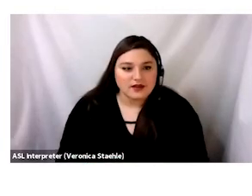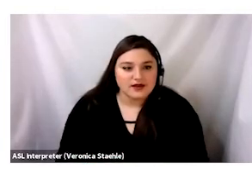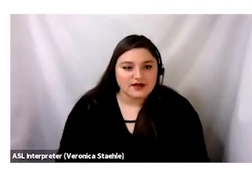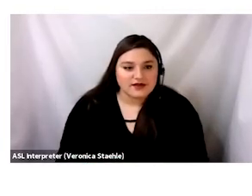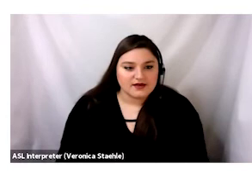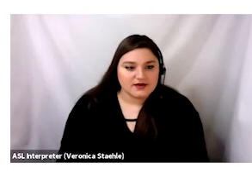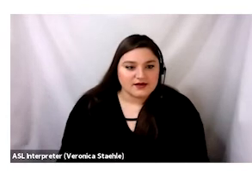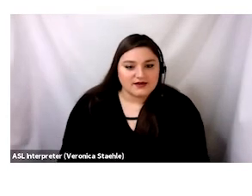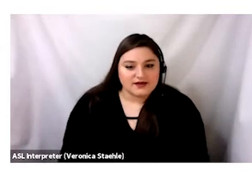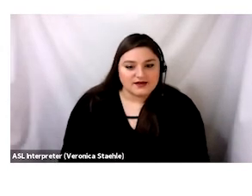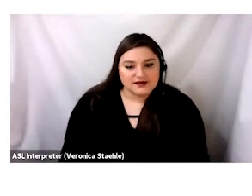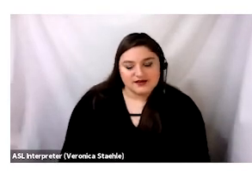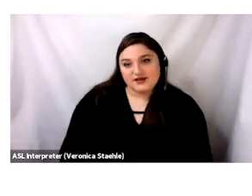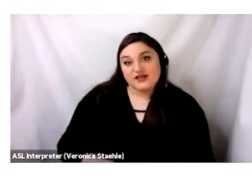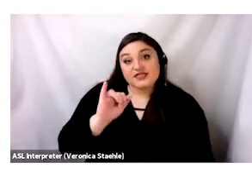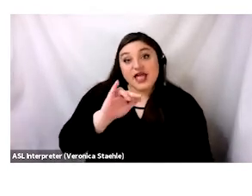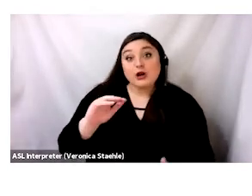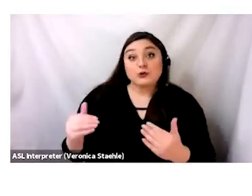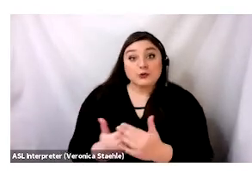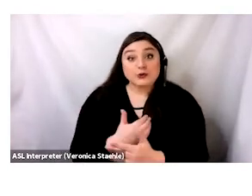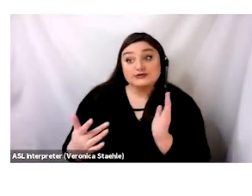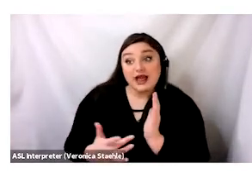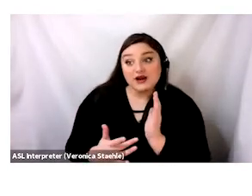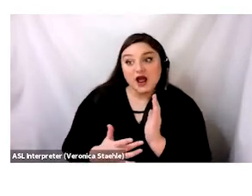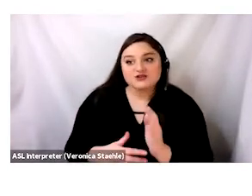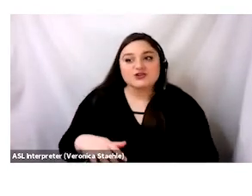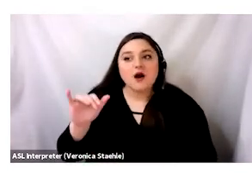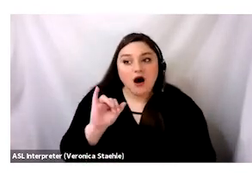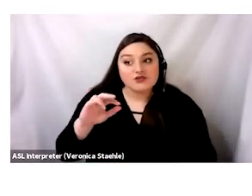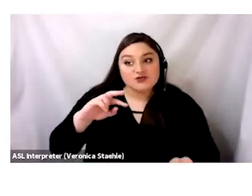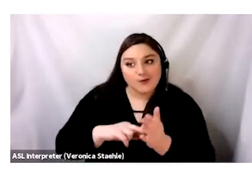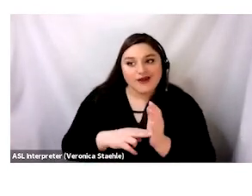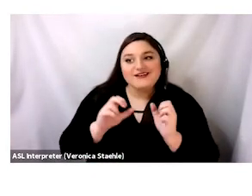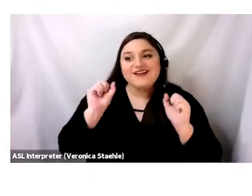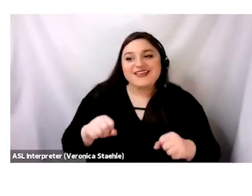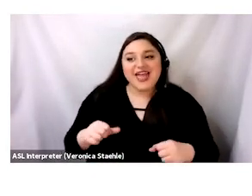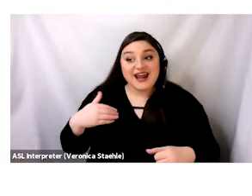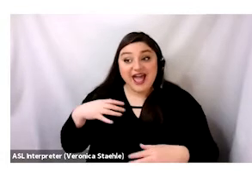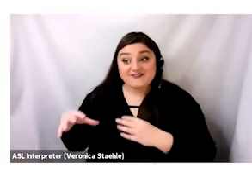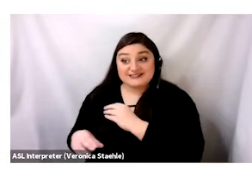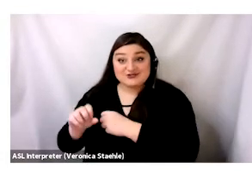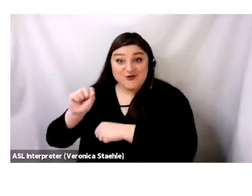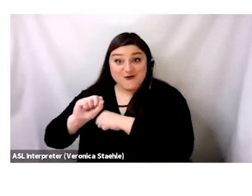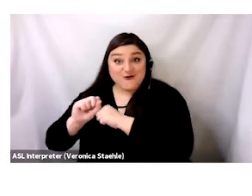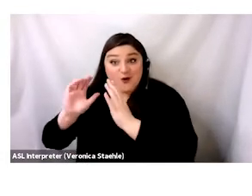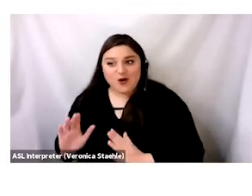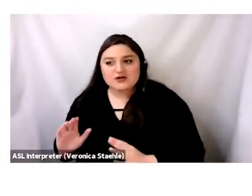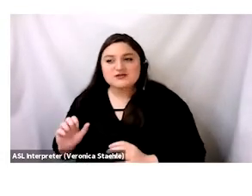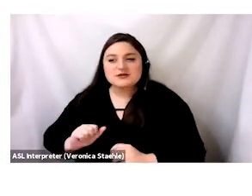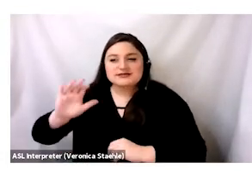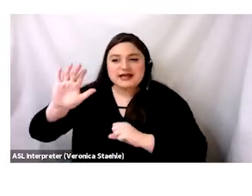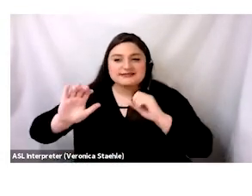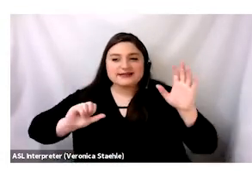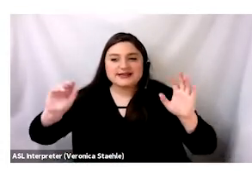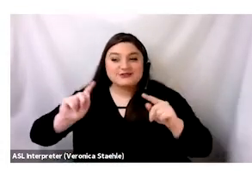The new technology also meant that additional labor could be redistributed. During this time, weaving mills began